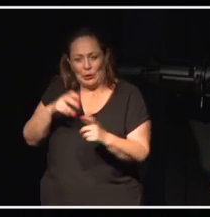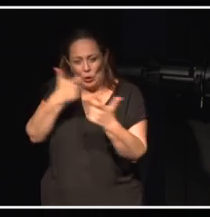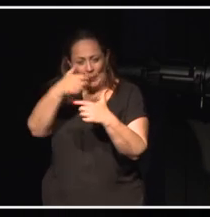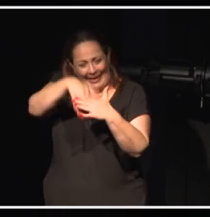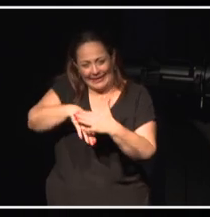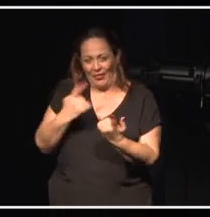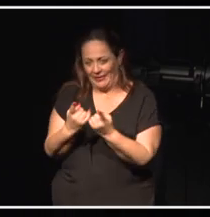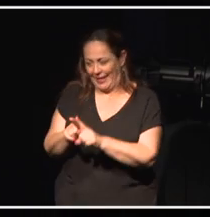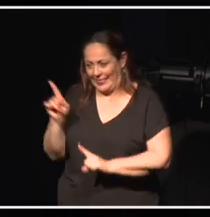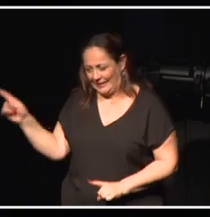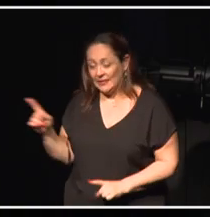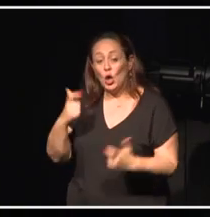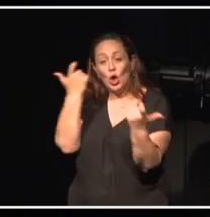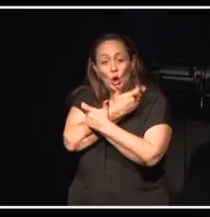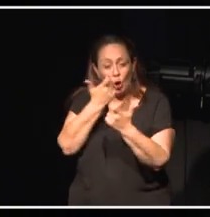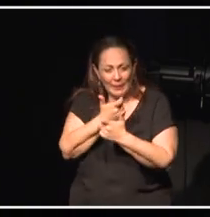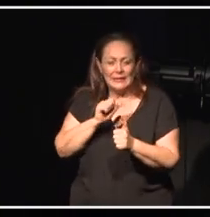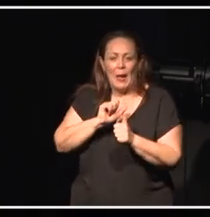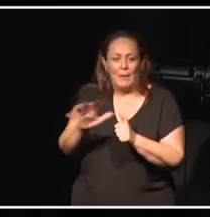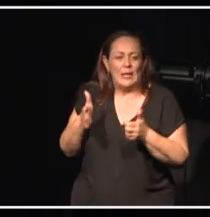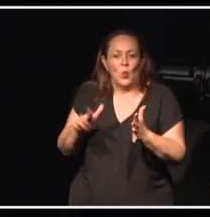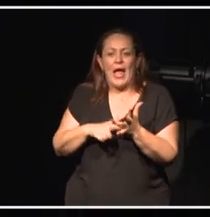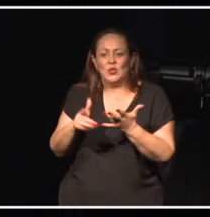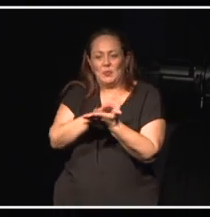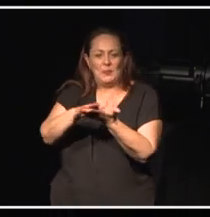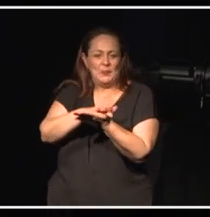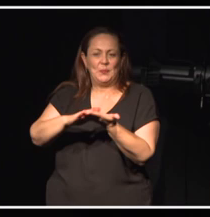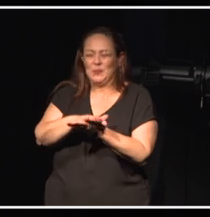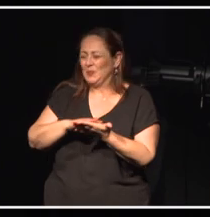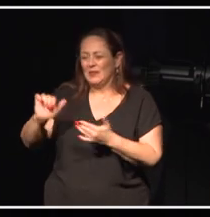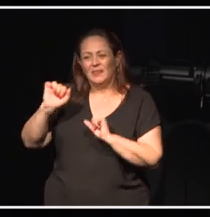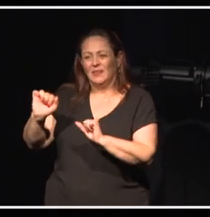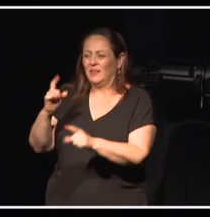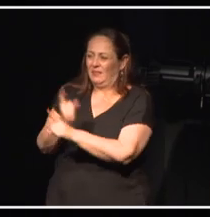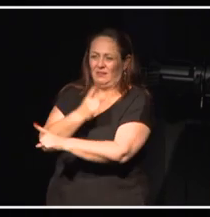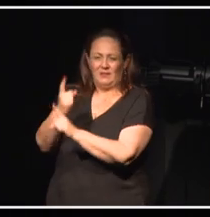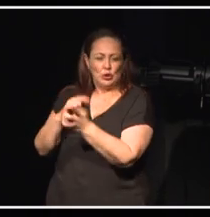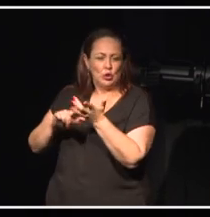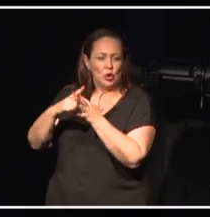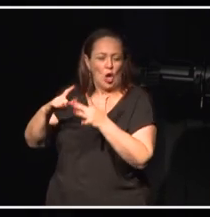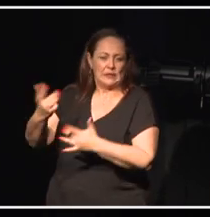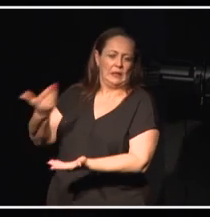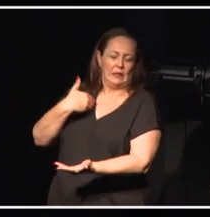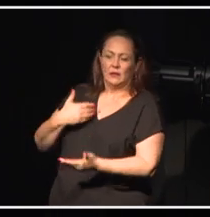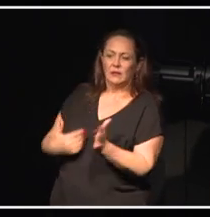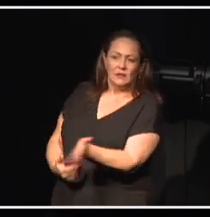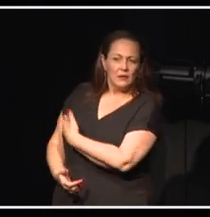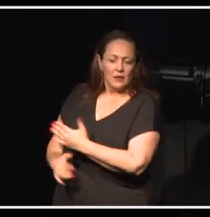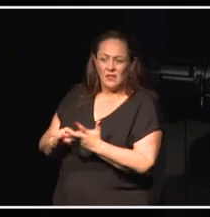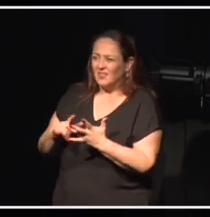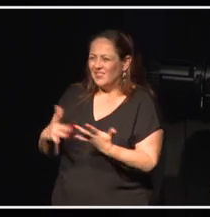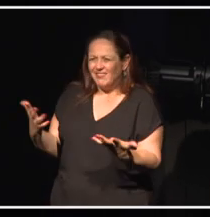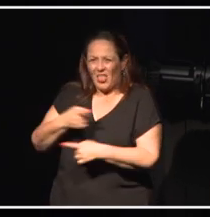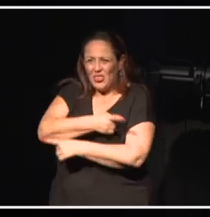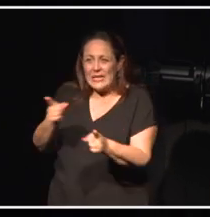humor for me has been the best disinfectant against this kind of toxic bilge, because like Margaret Atwood said, these